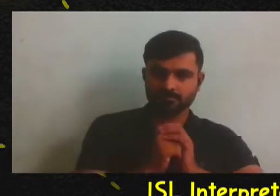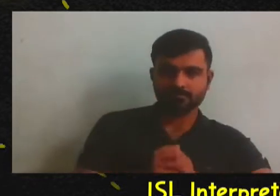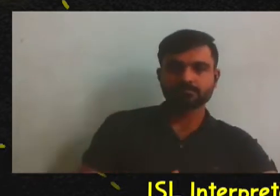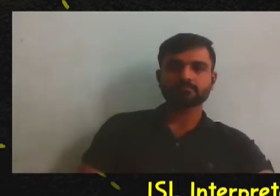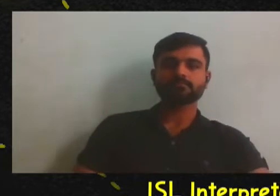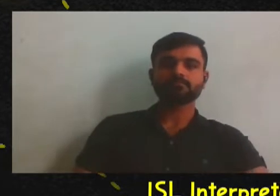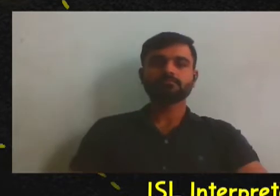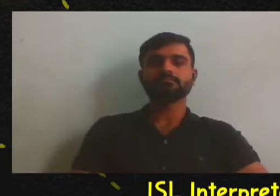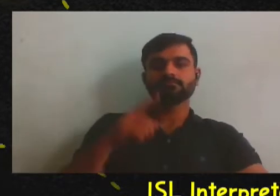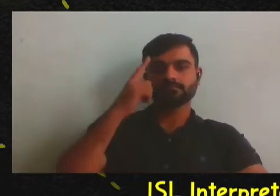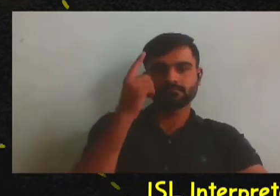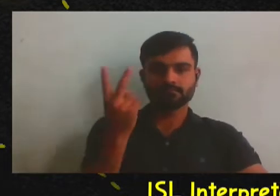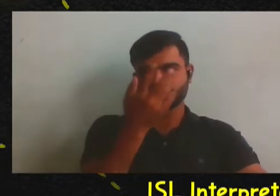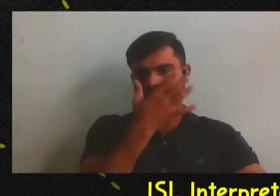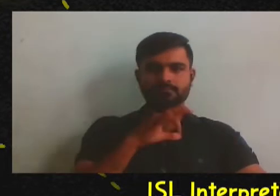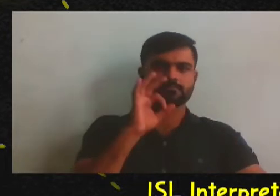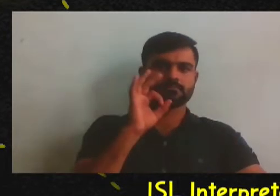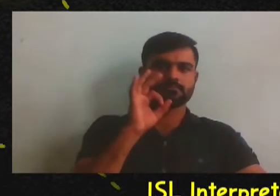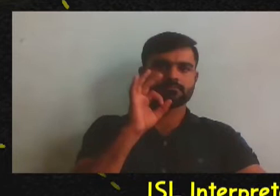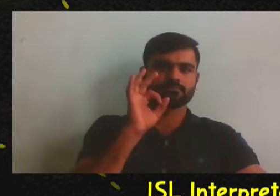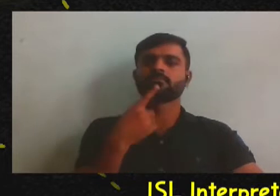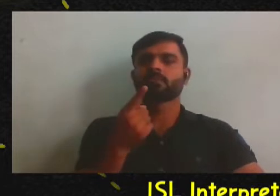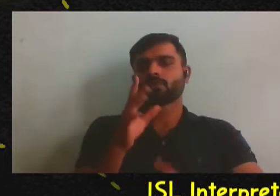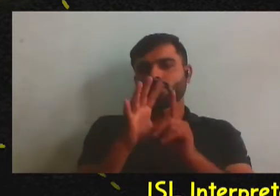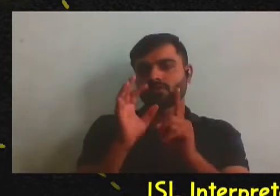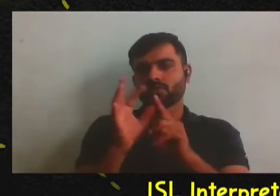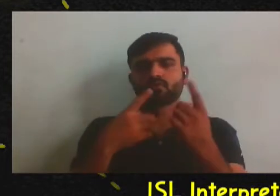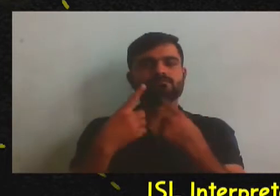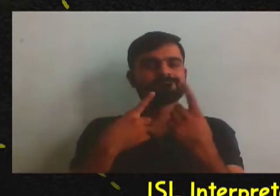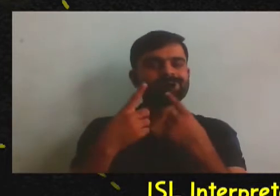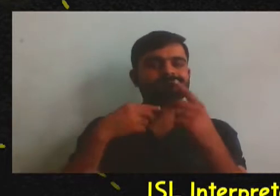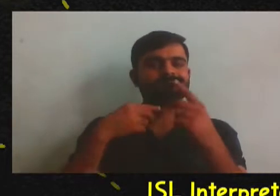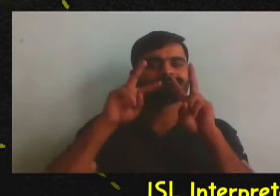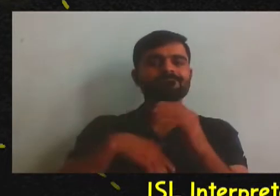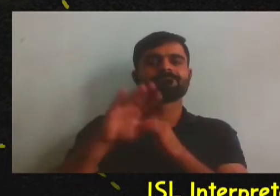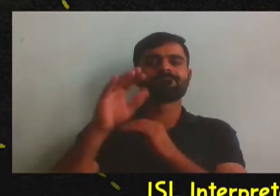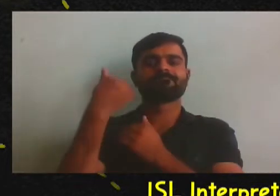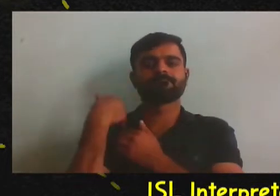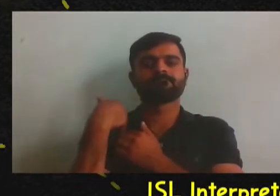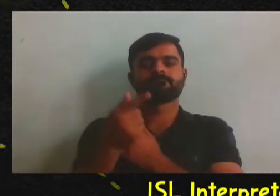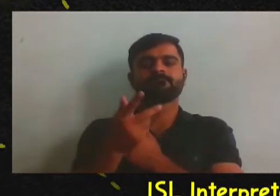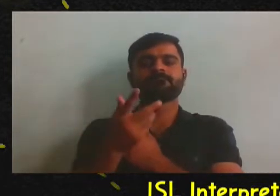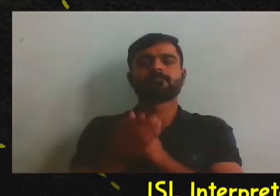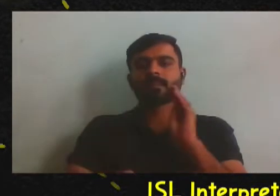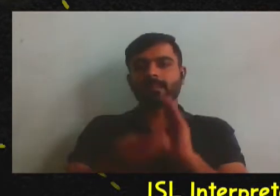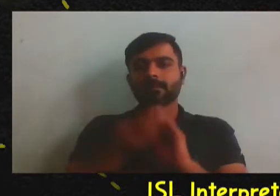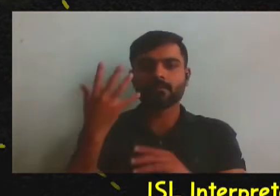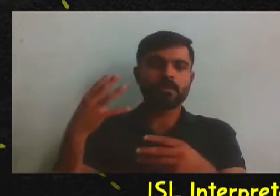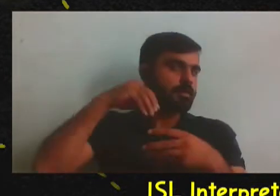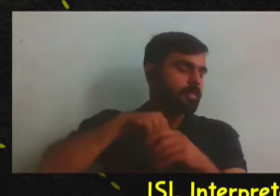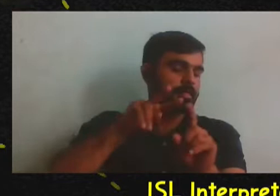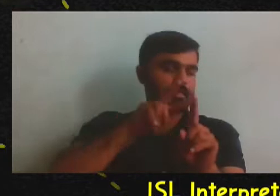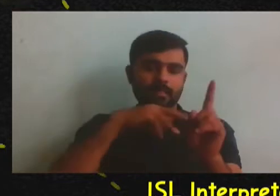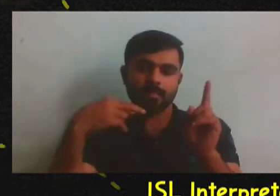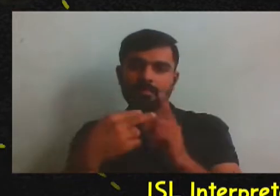I think both of you have put it beautifully, Rupsa. And I do think what we are speaking about in terms of responsibility becomes even more entangled in that